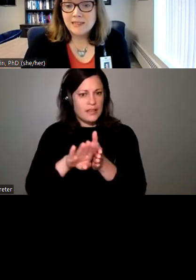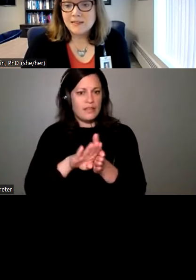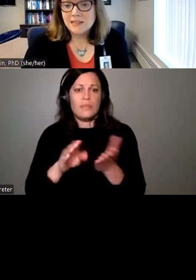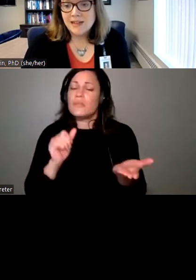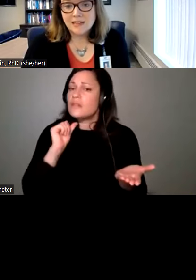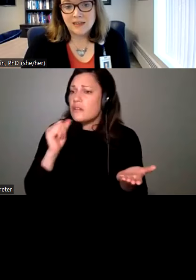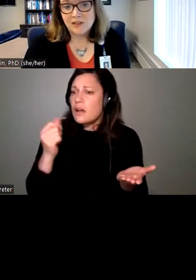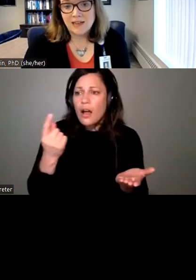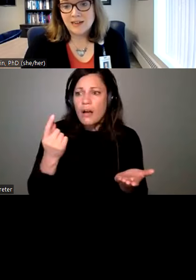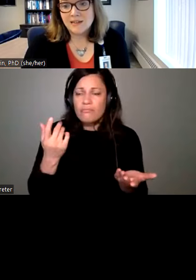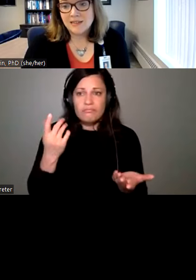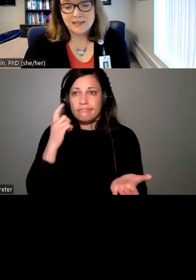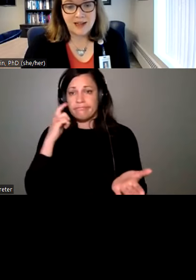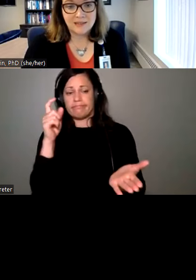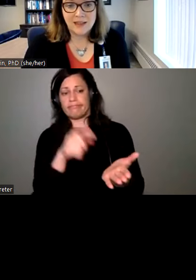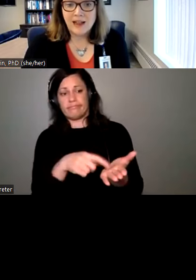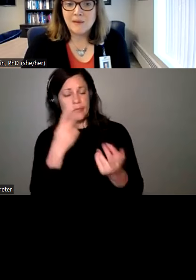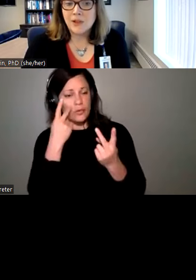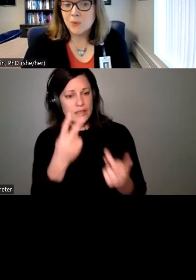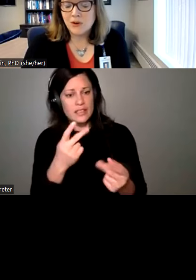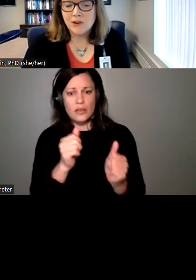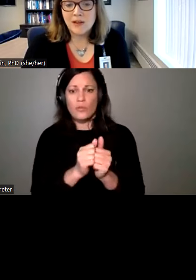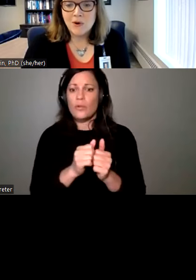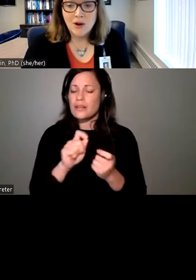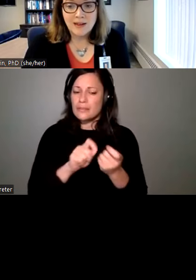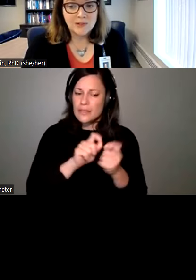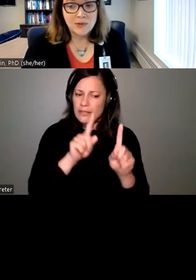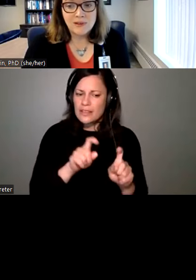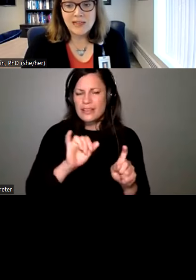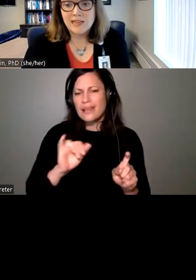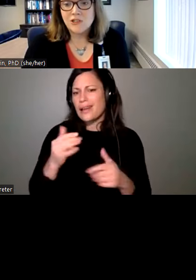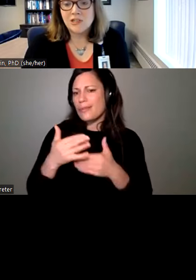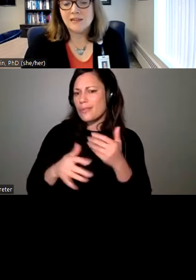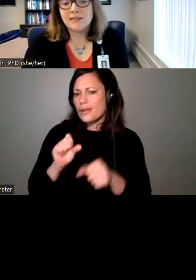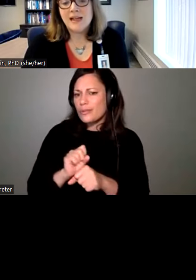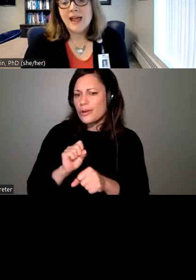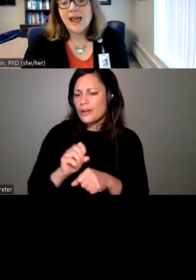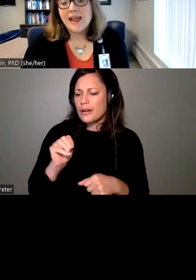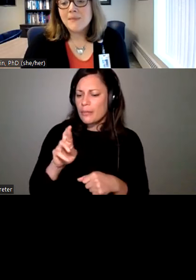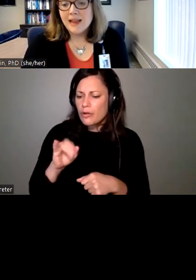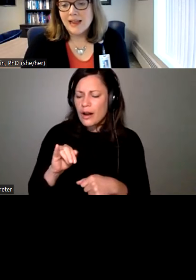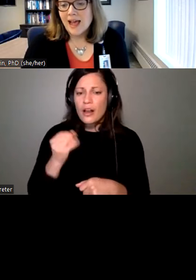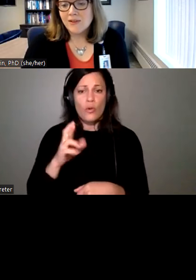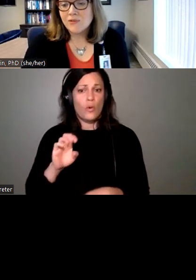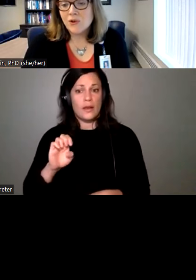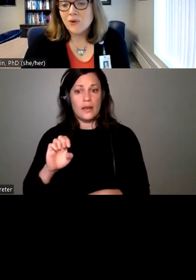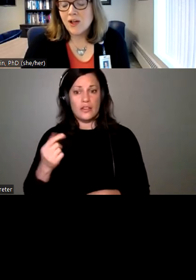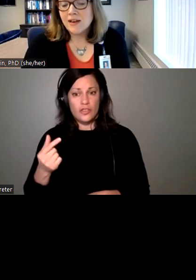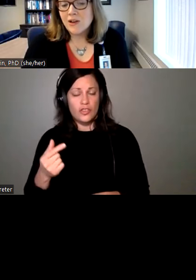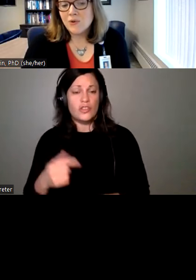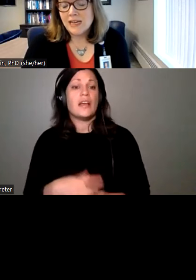be detected on diagnostic tests like blood work or MRIs or even EEGs. And many have